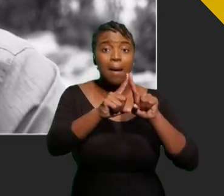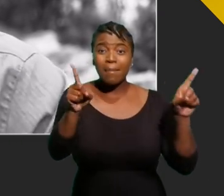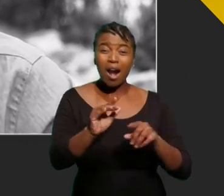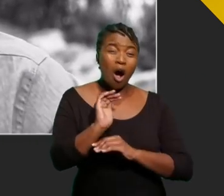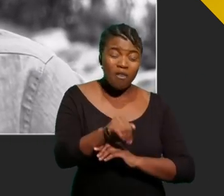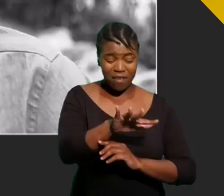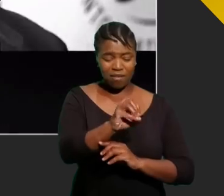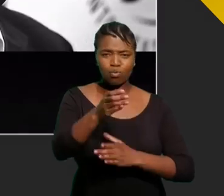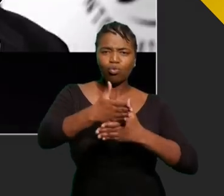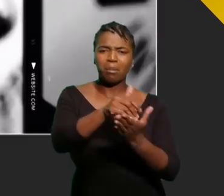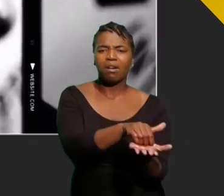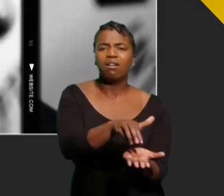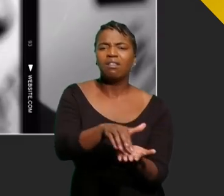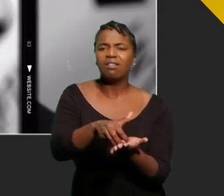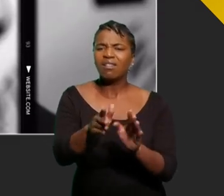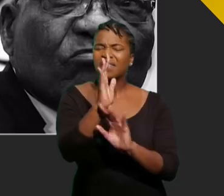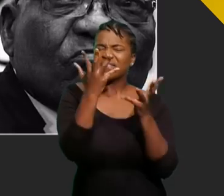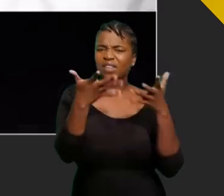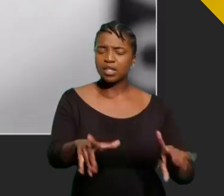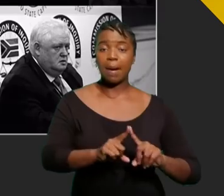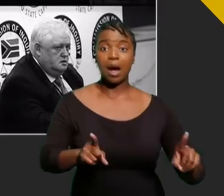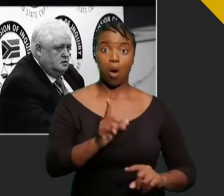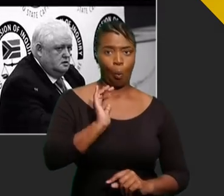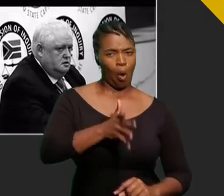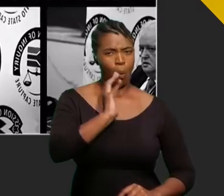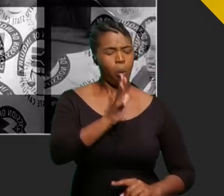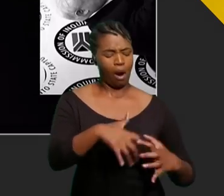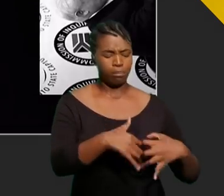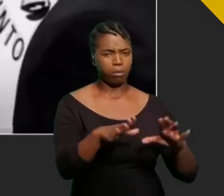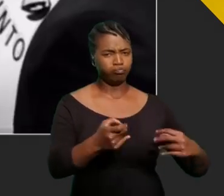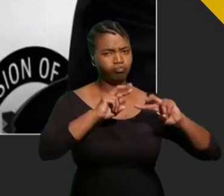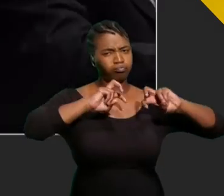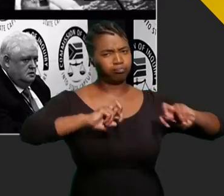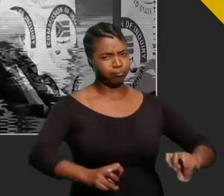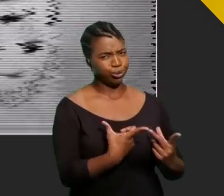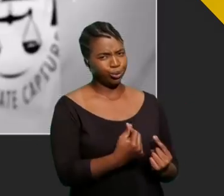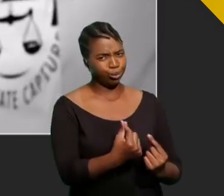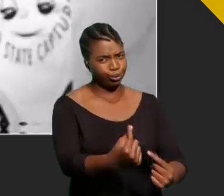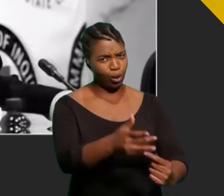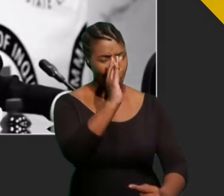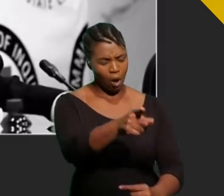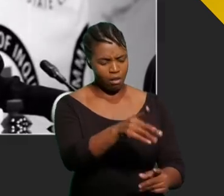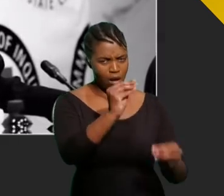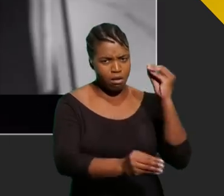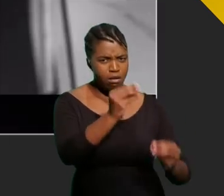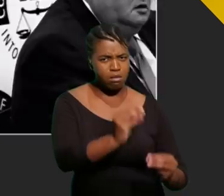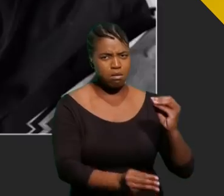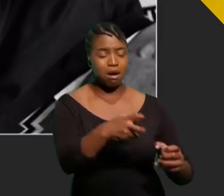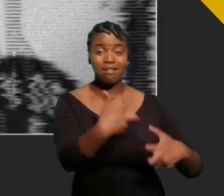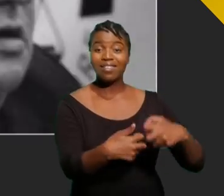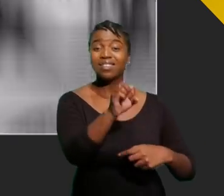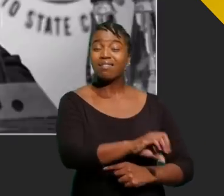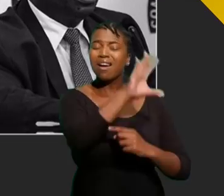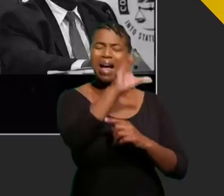than 500 jobs. But you will be told that there will be a commission of inquiry that is there to address the problems in South